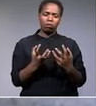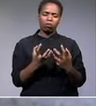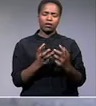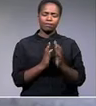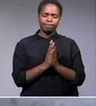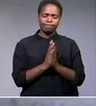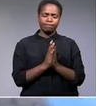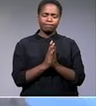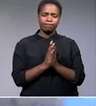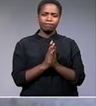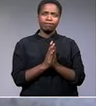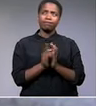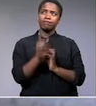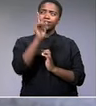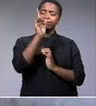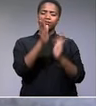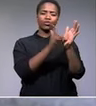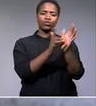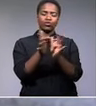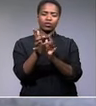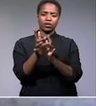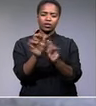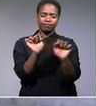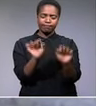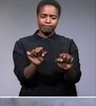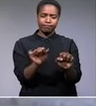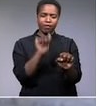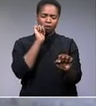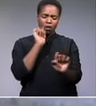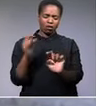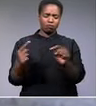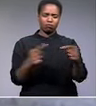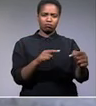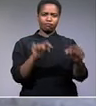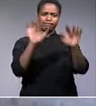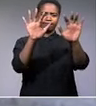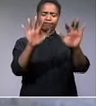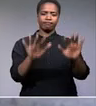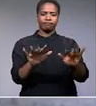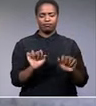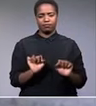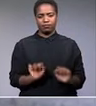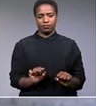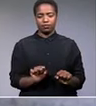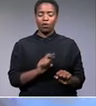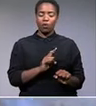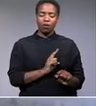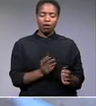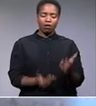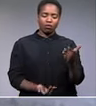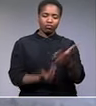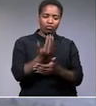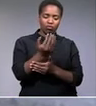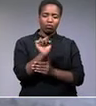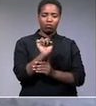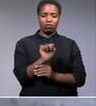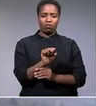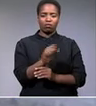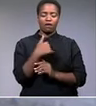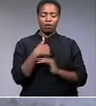May the Holy Child, the King of Peace, silence the clash of arms and allow a new dawn of fraternity